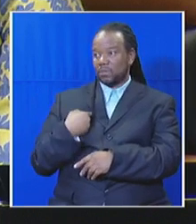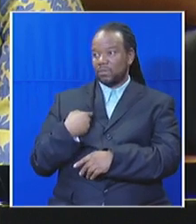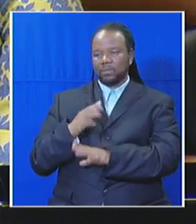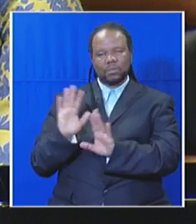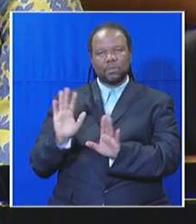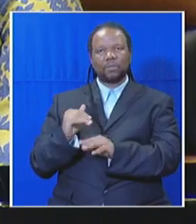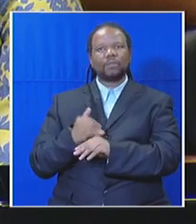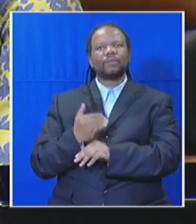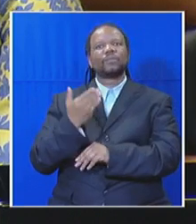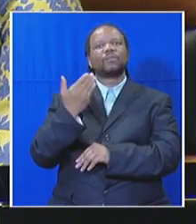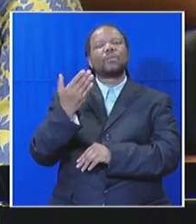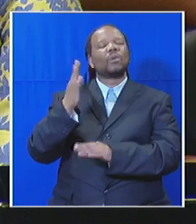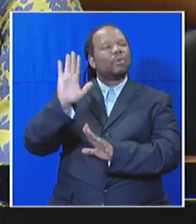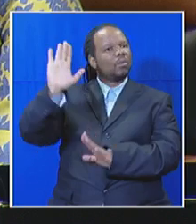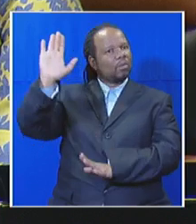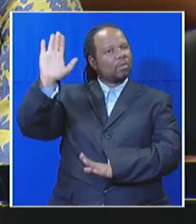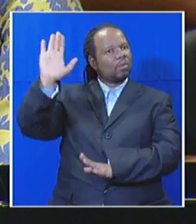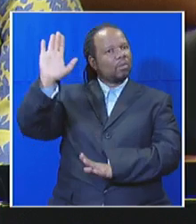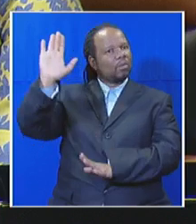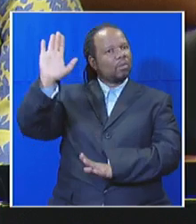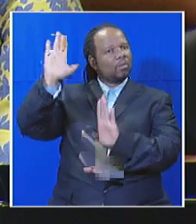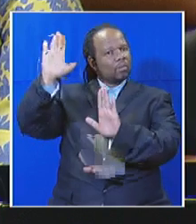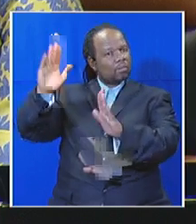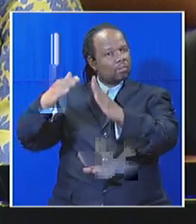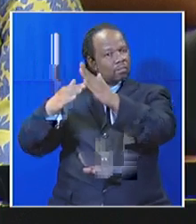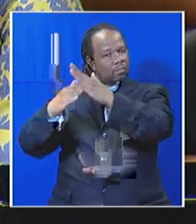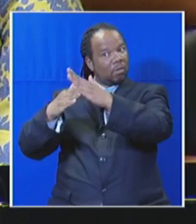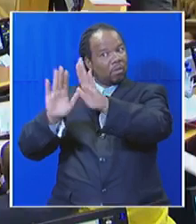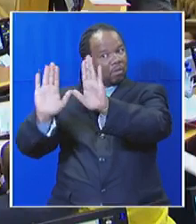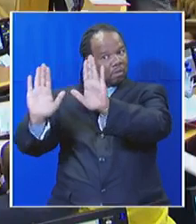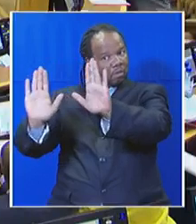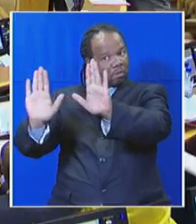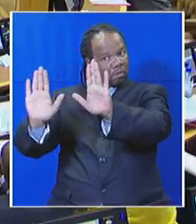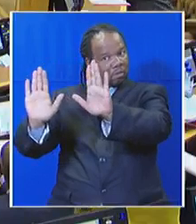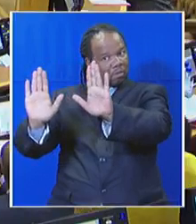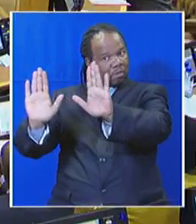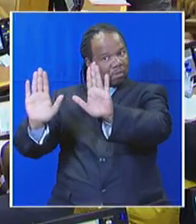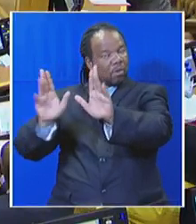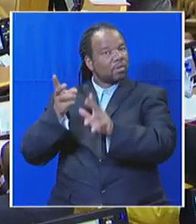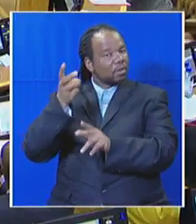right. Kan mamele ngoka- Mr. President,